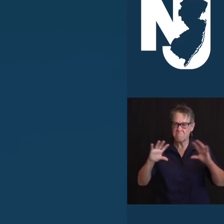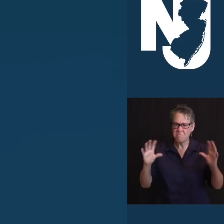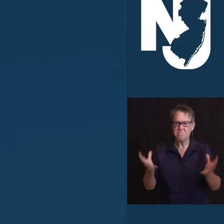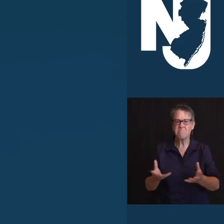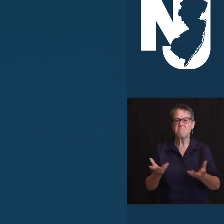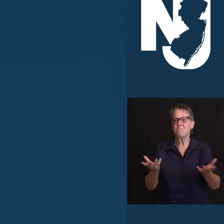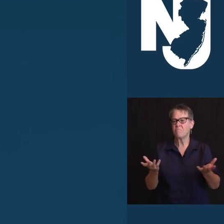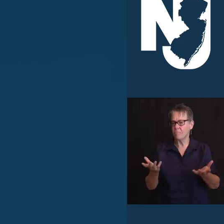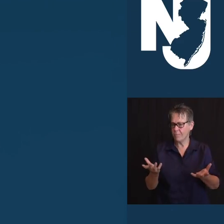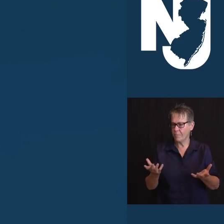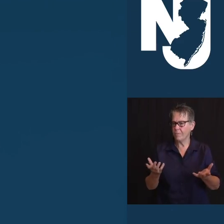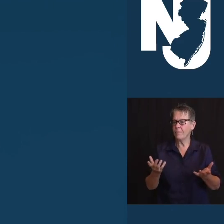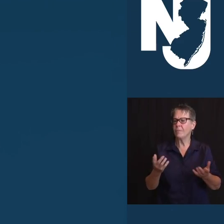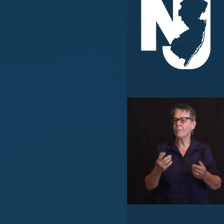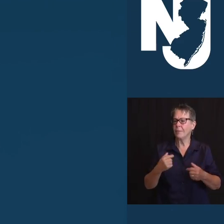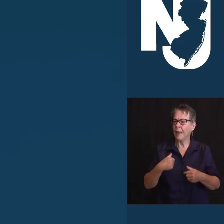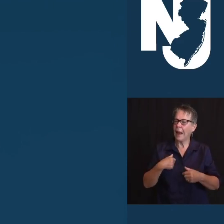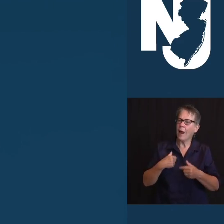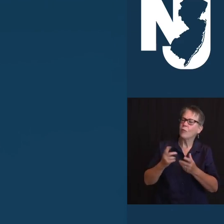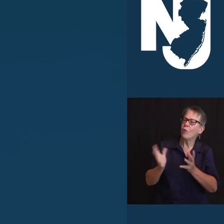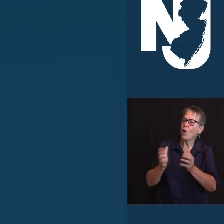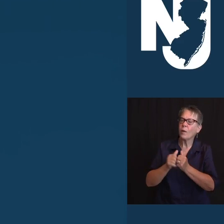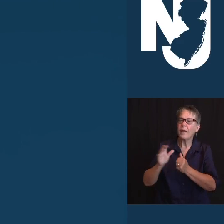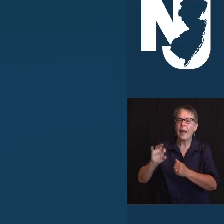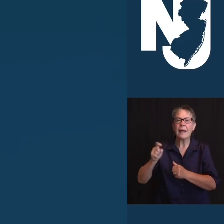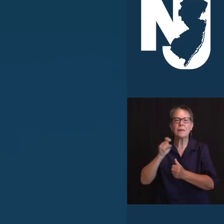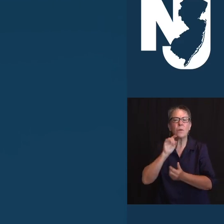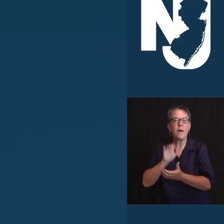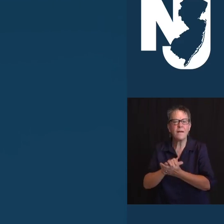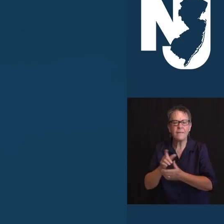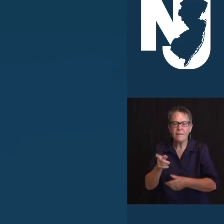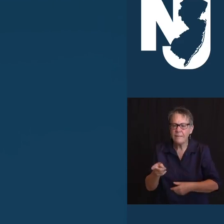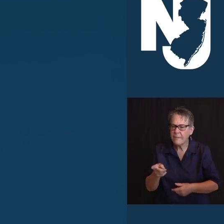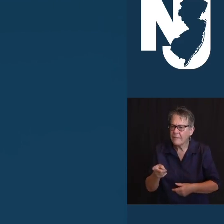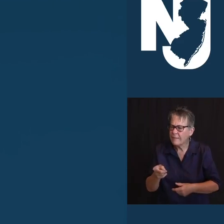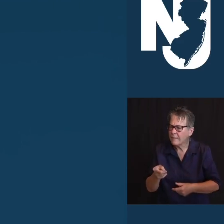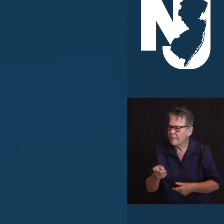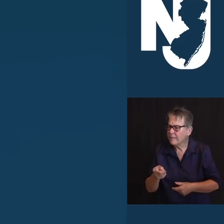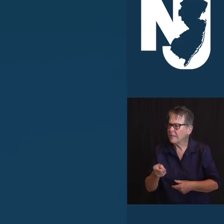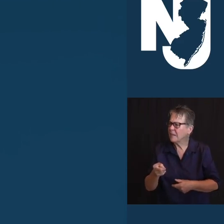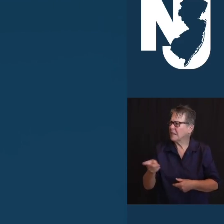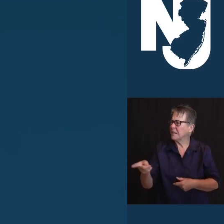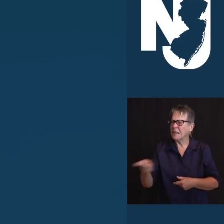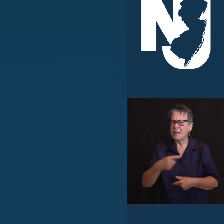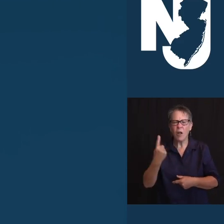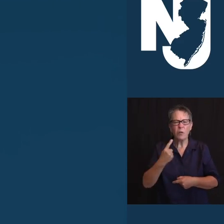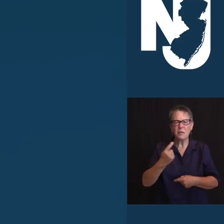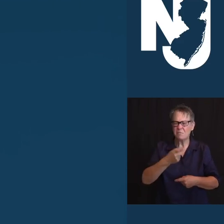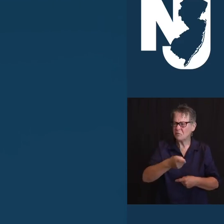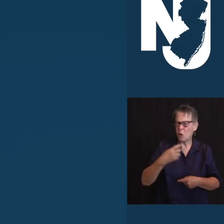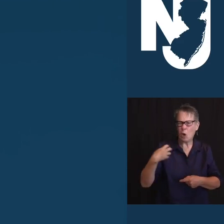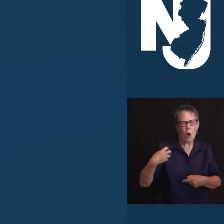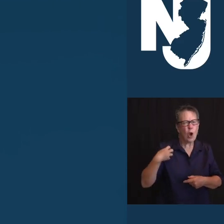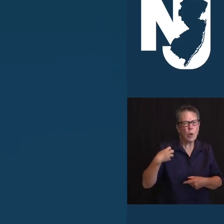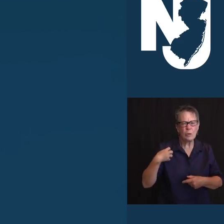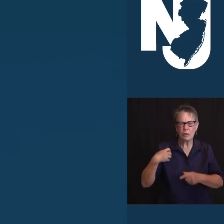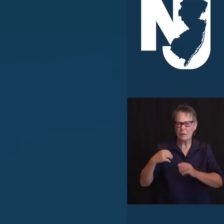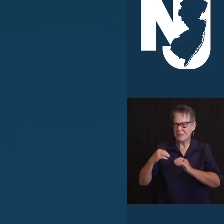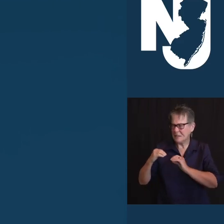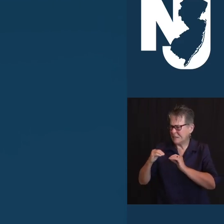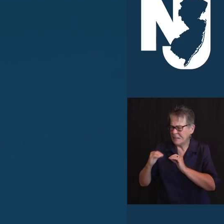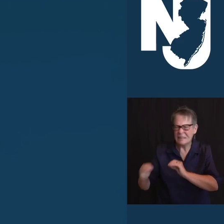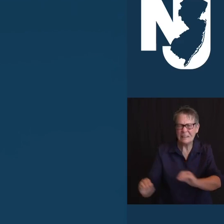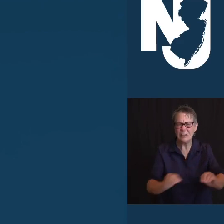point, long after these kids that he coached had grown up and had gone to college and had careers, that stay on the